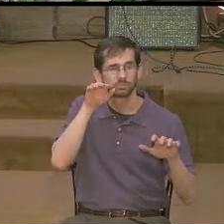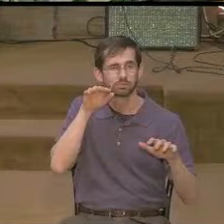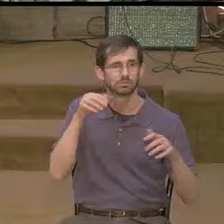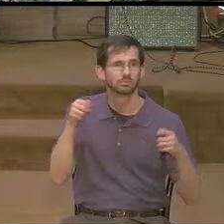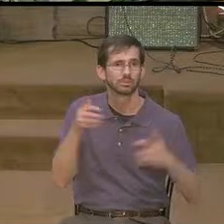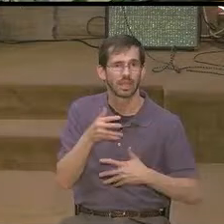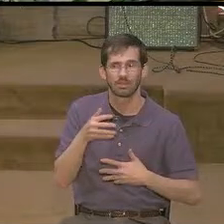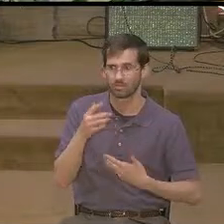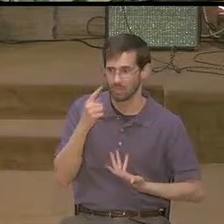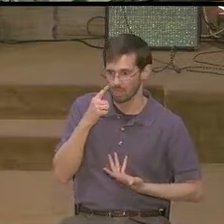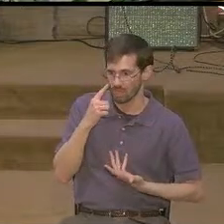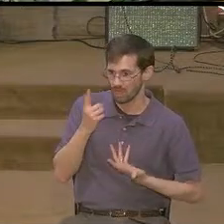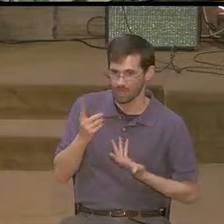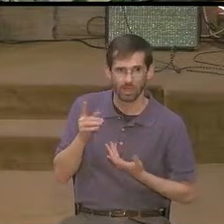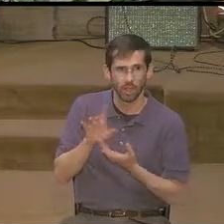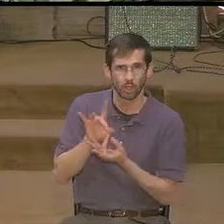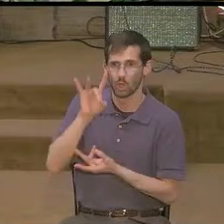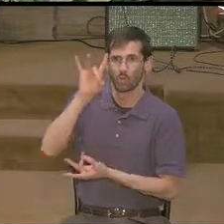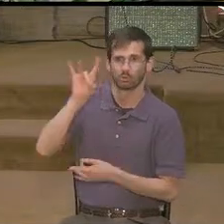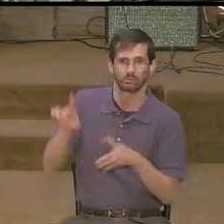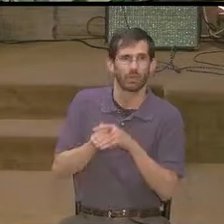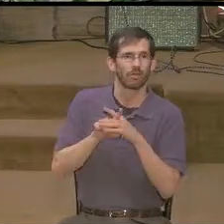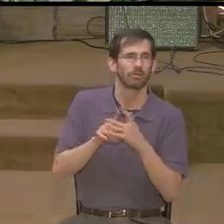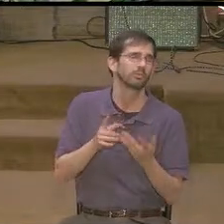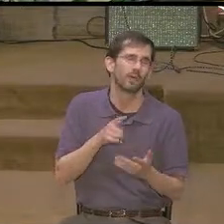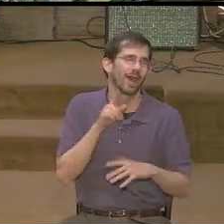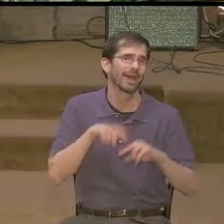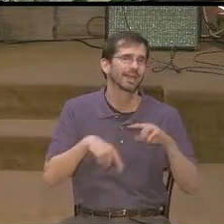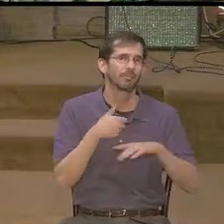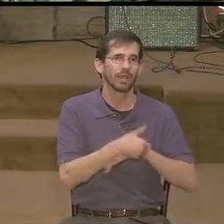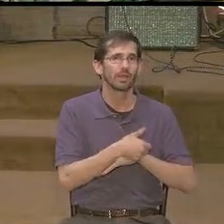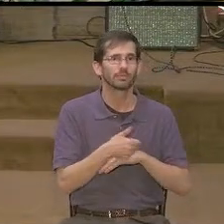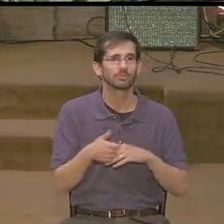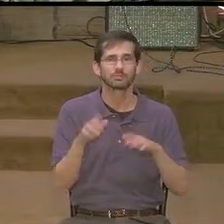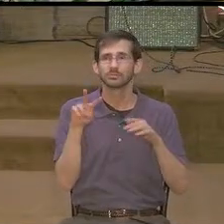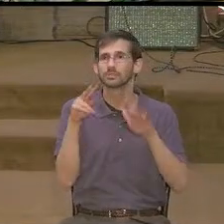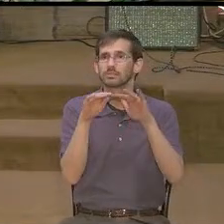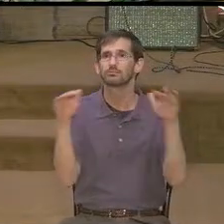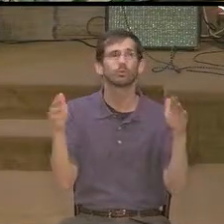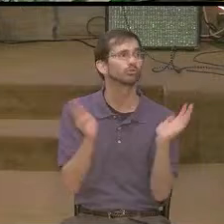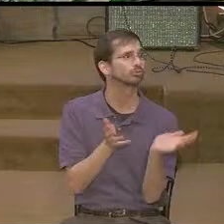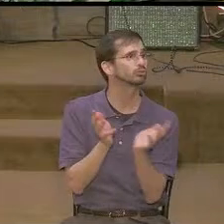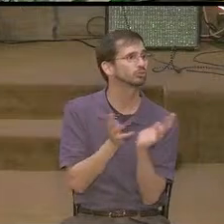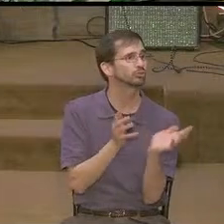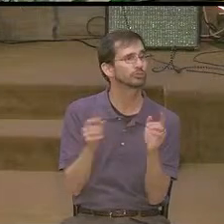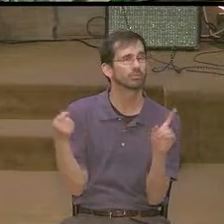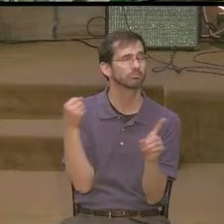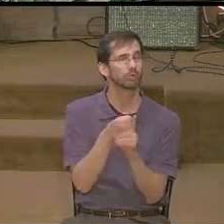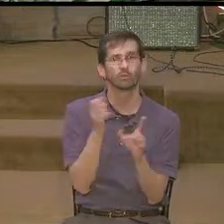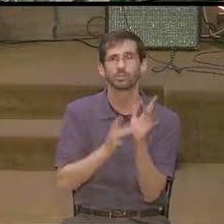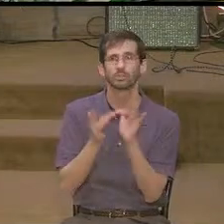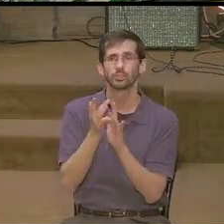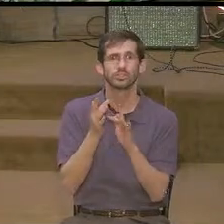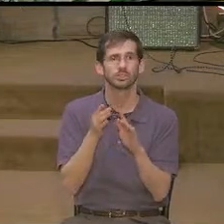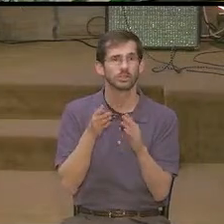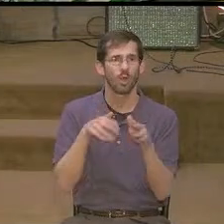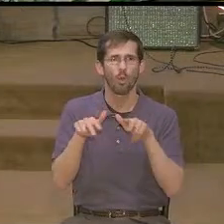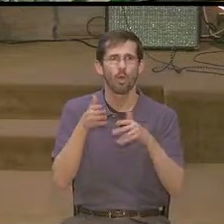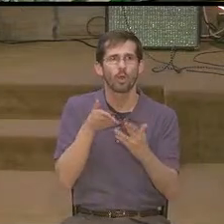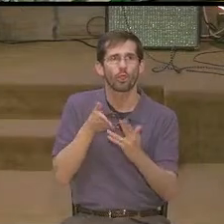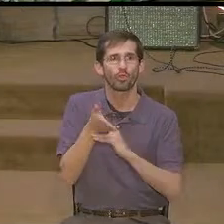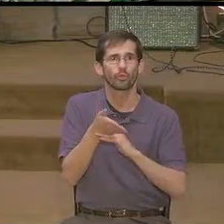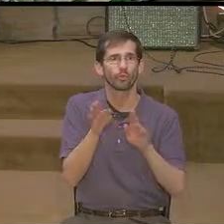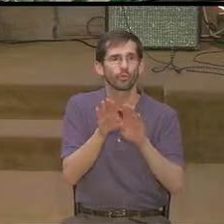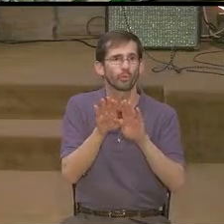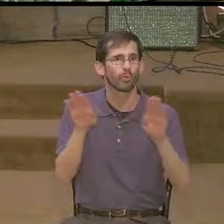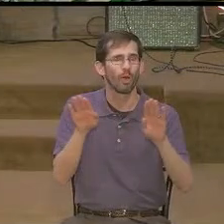can't blame them. I mean, they're up in the upper room talking, and all of a sudden, Jesus comes walking through the wall. He didn't knock on the door, ring the doorbell, and there